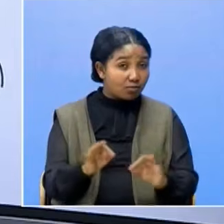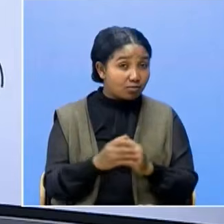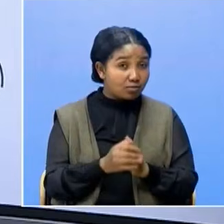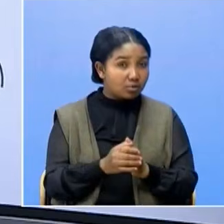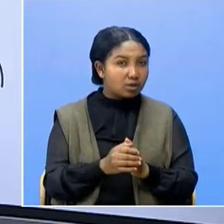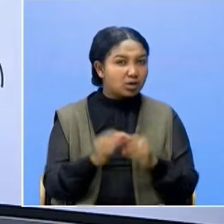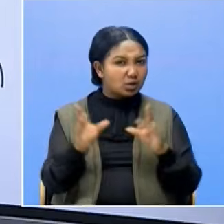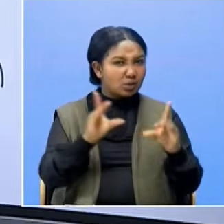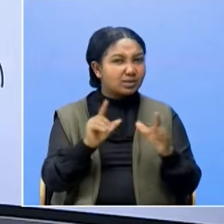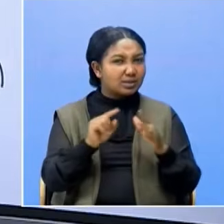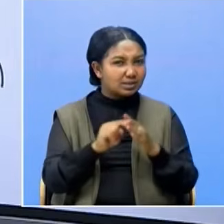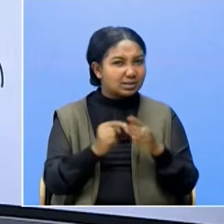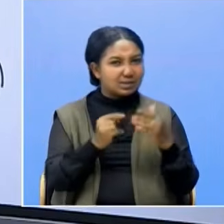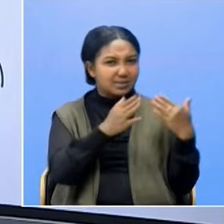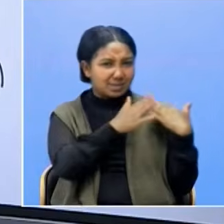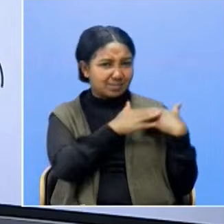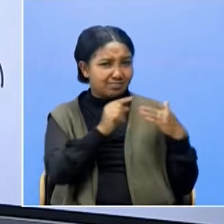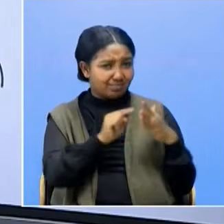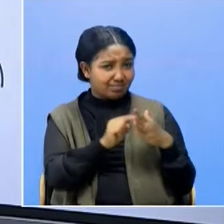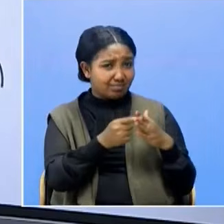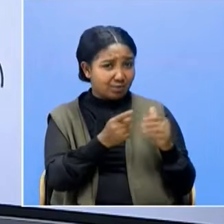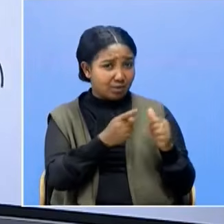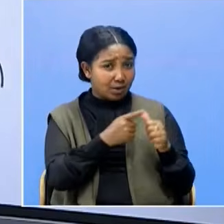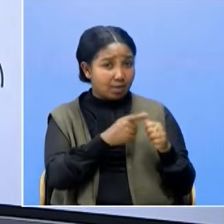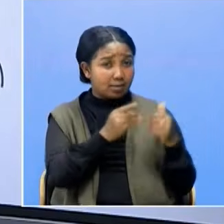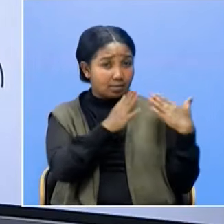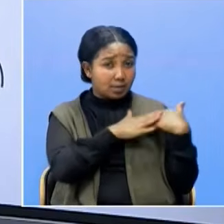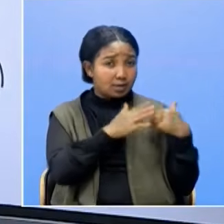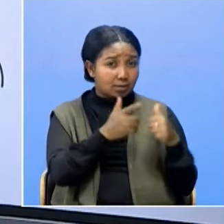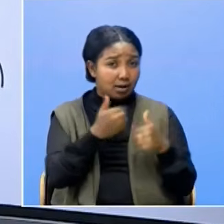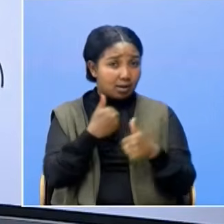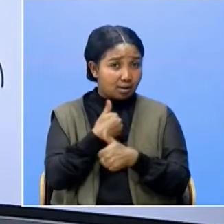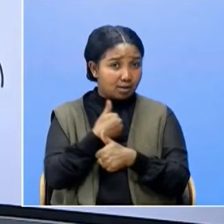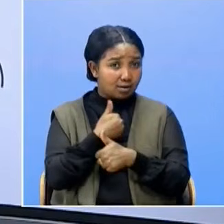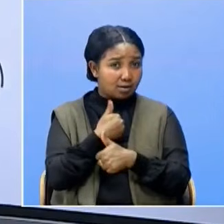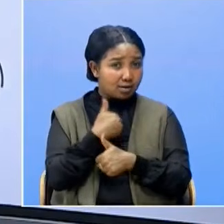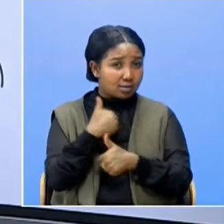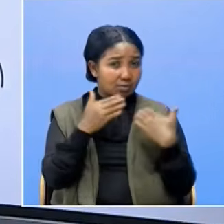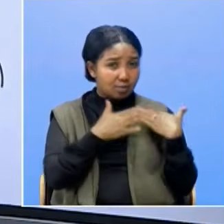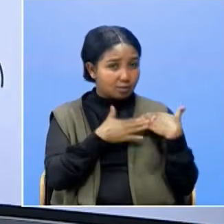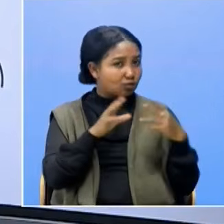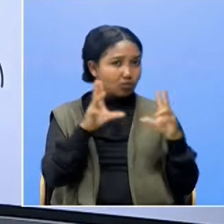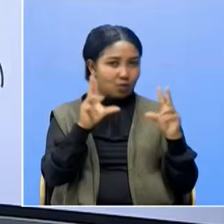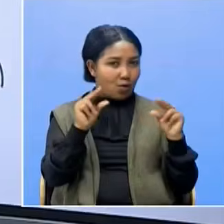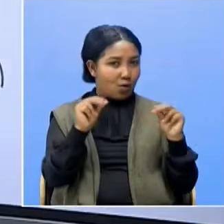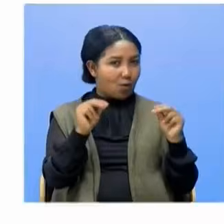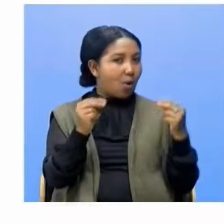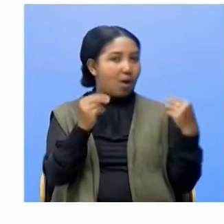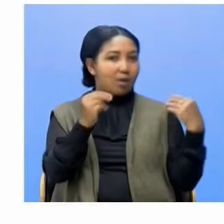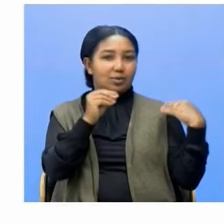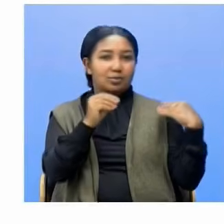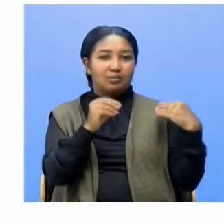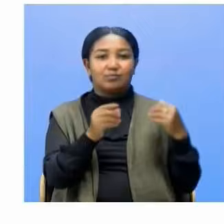do I start with a subject? Is there a subject here? No, we have what?